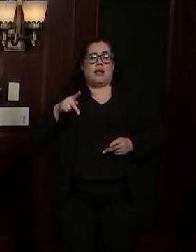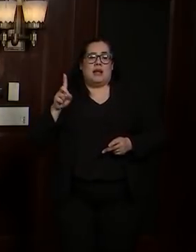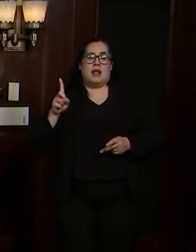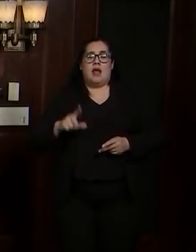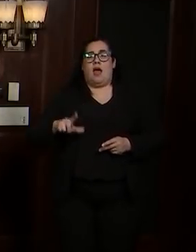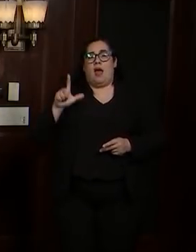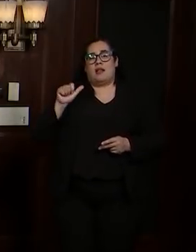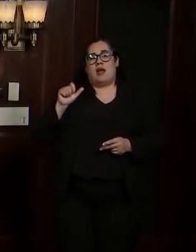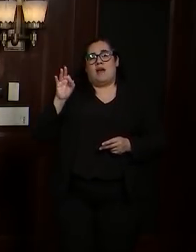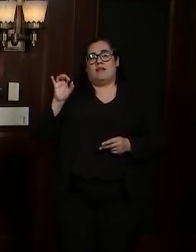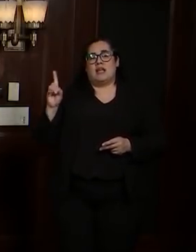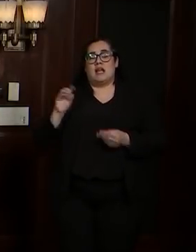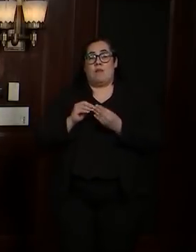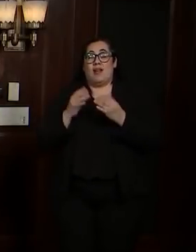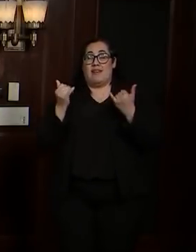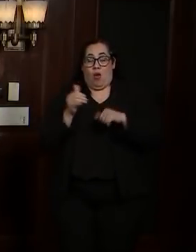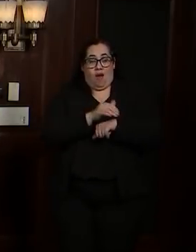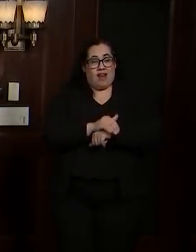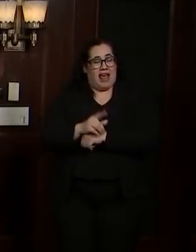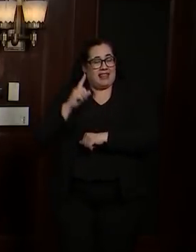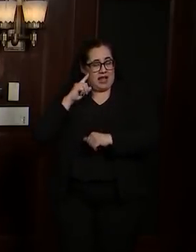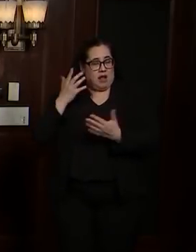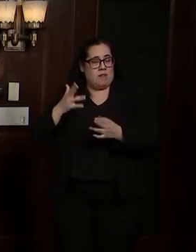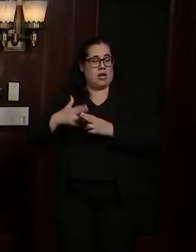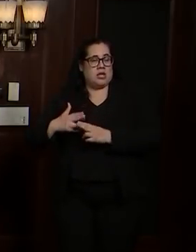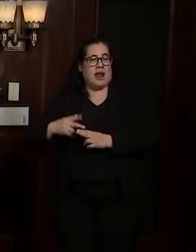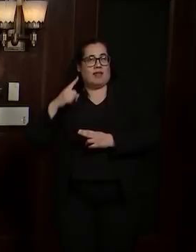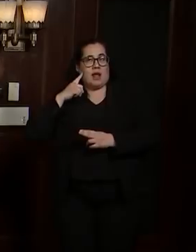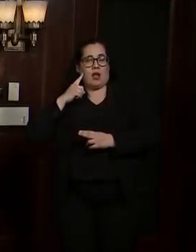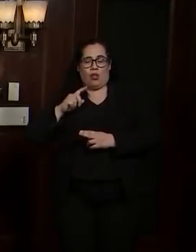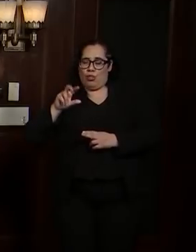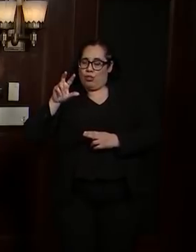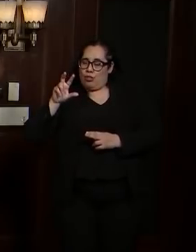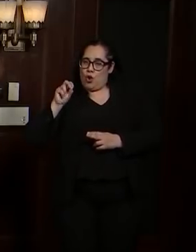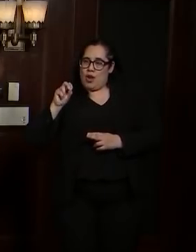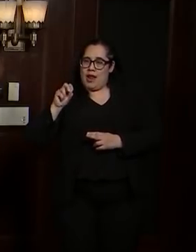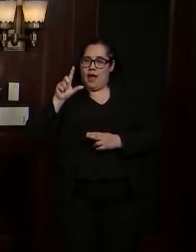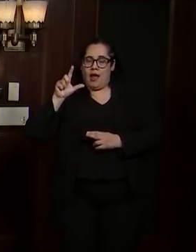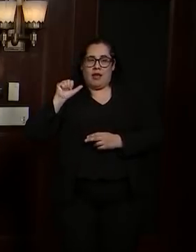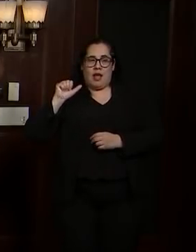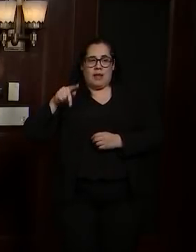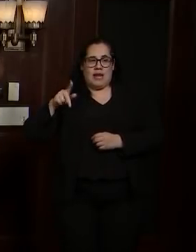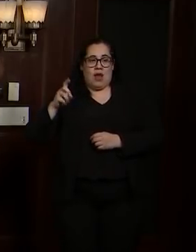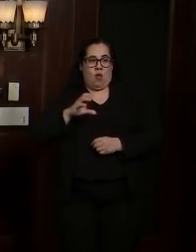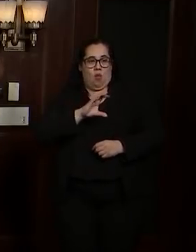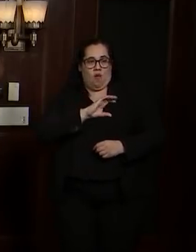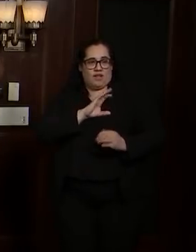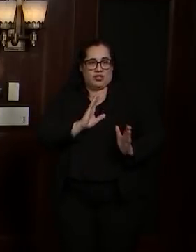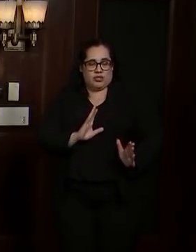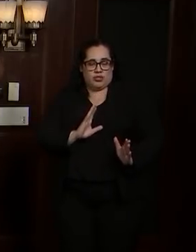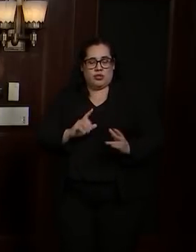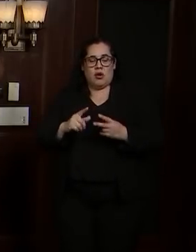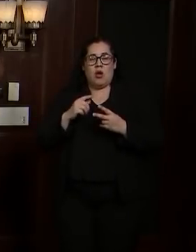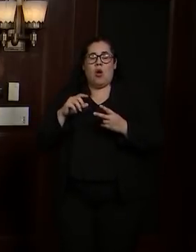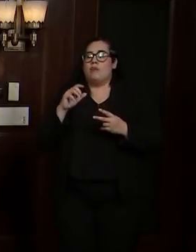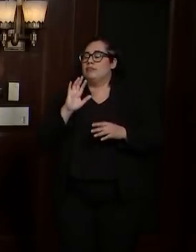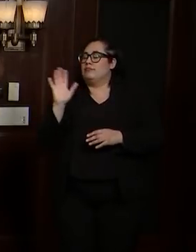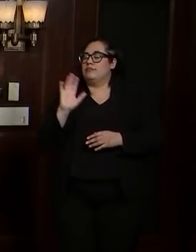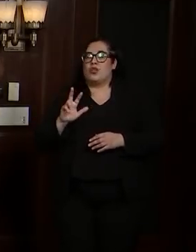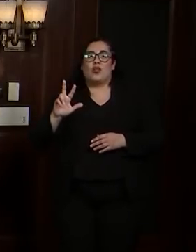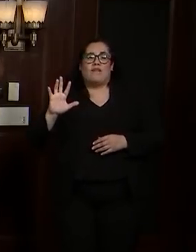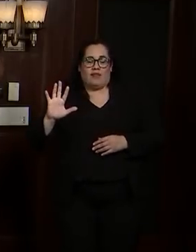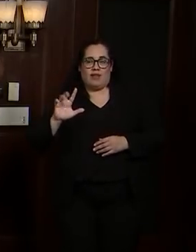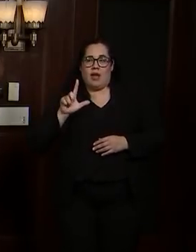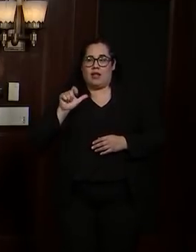LAFD numbers now each night. And as I mentioned, I think there were 30 LAPD officers,